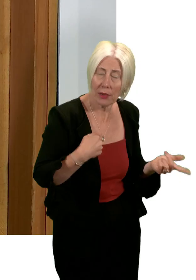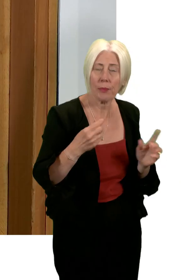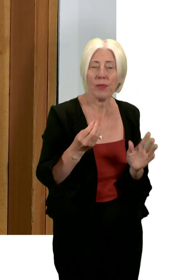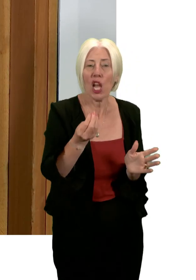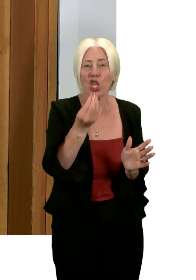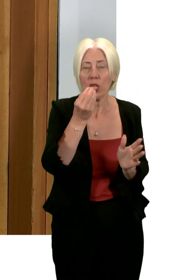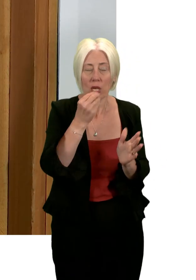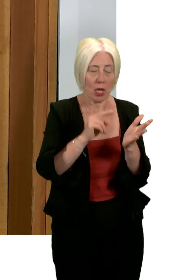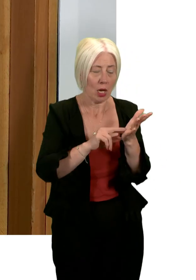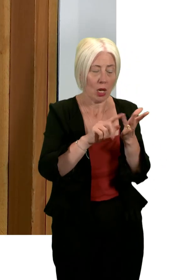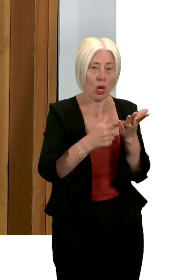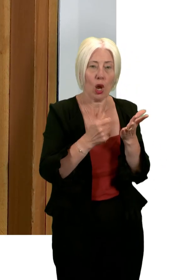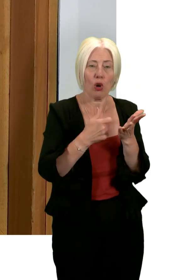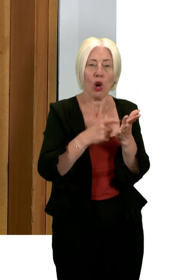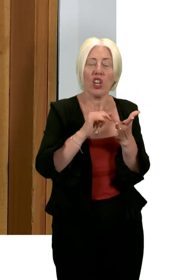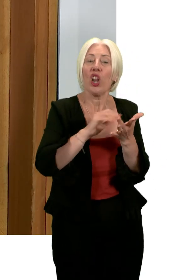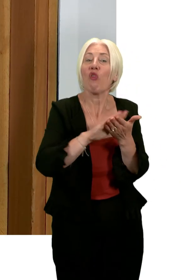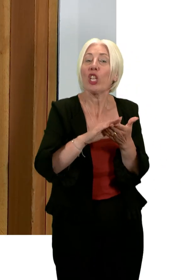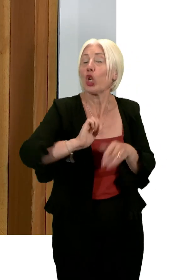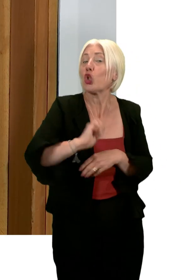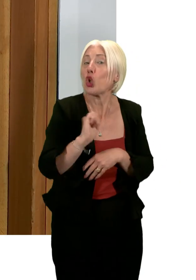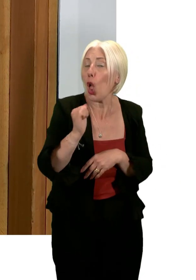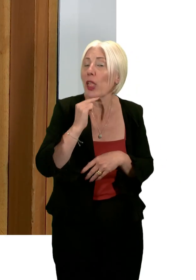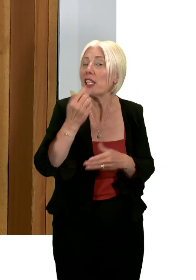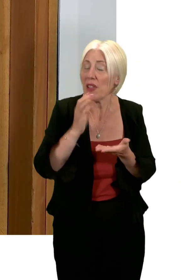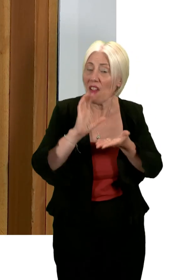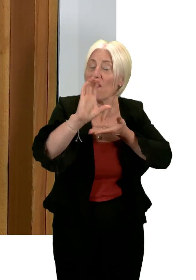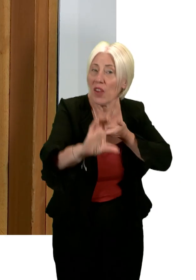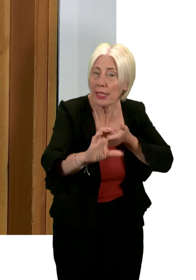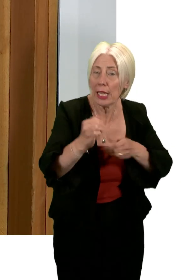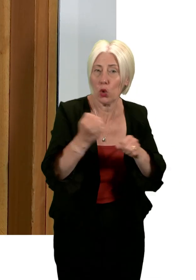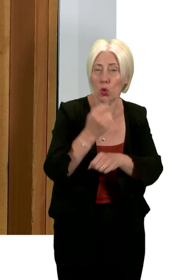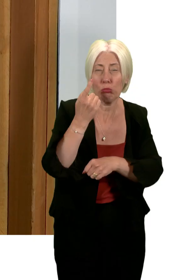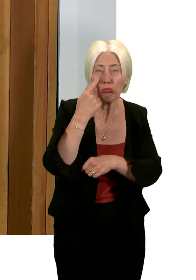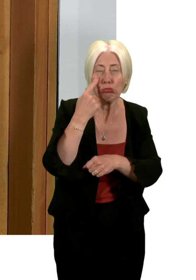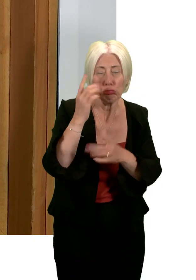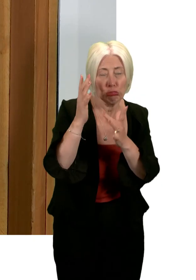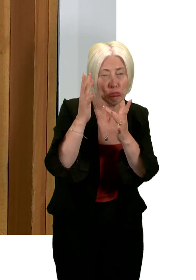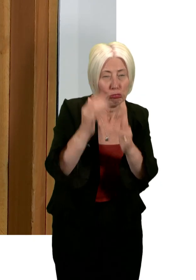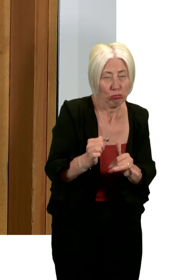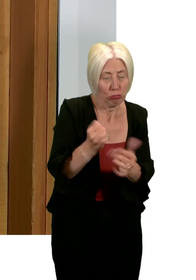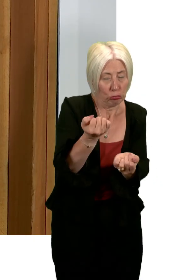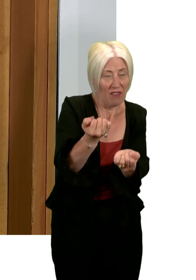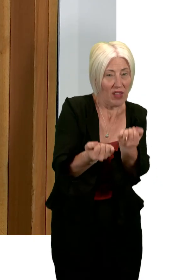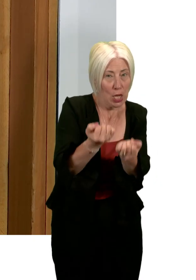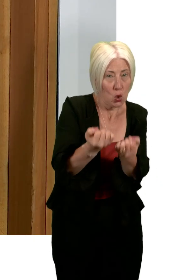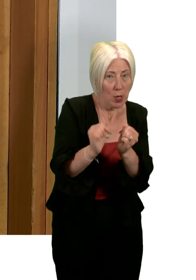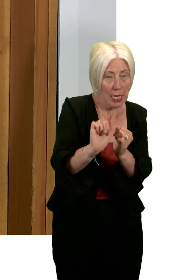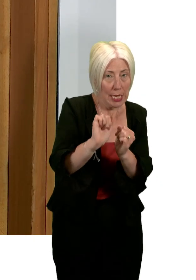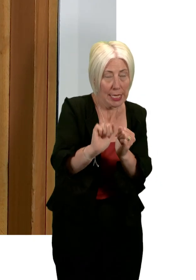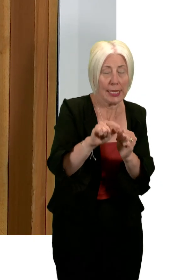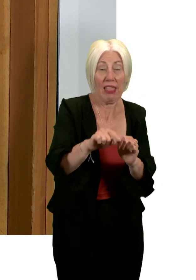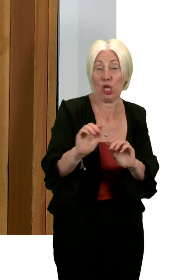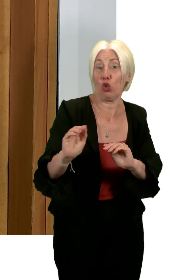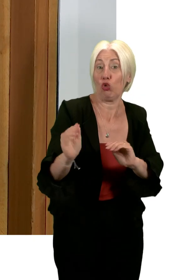awarded a grant to run some tests and evaluate the